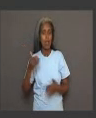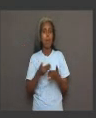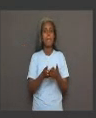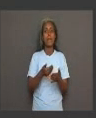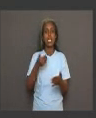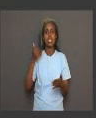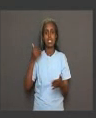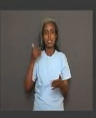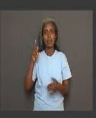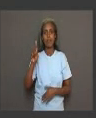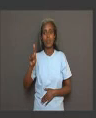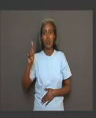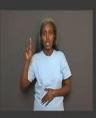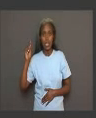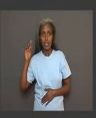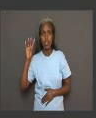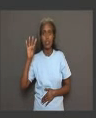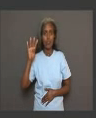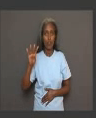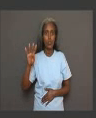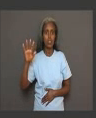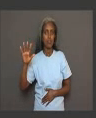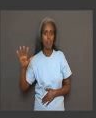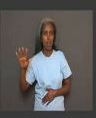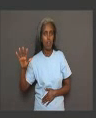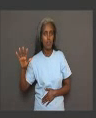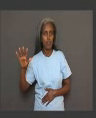146 minus